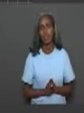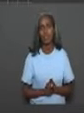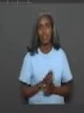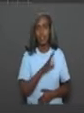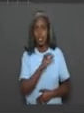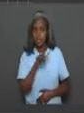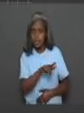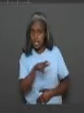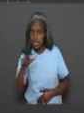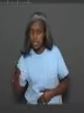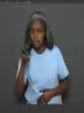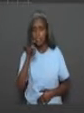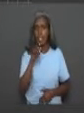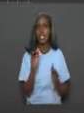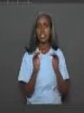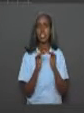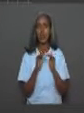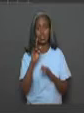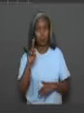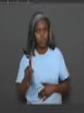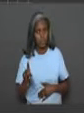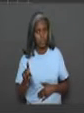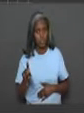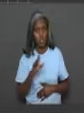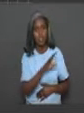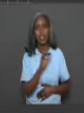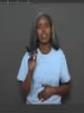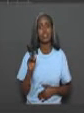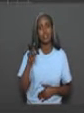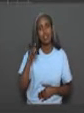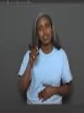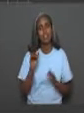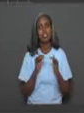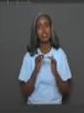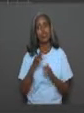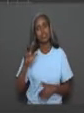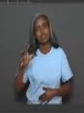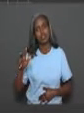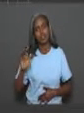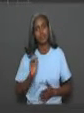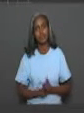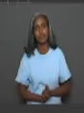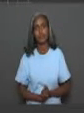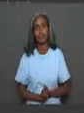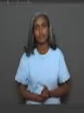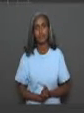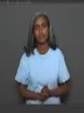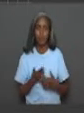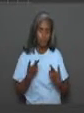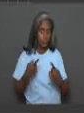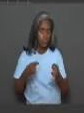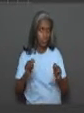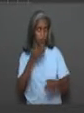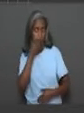And the lines x equals 1 and x equals 3. Try